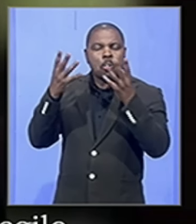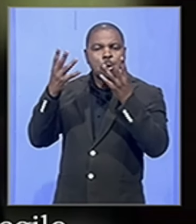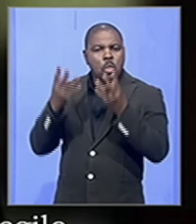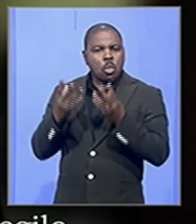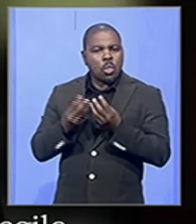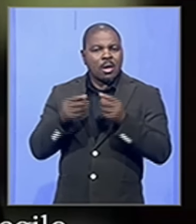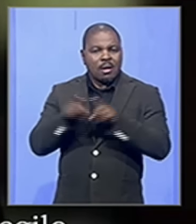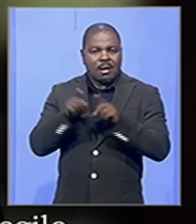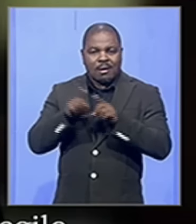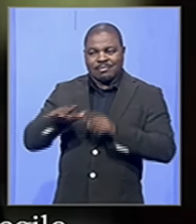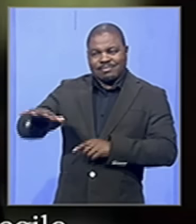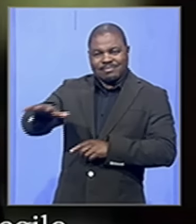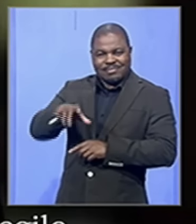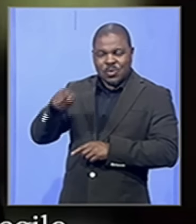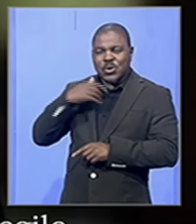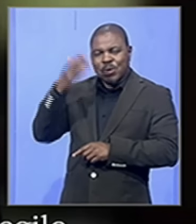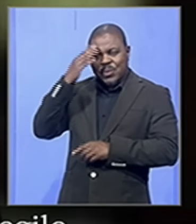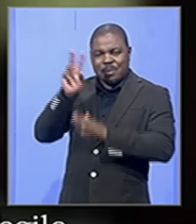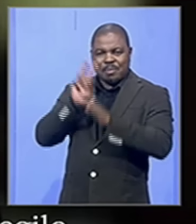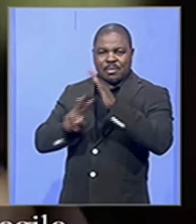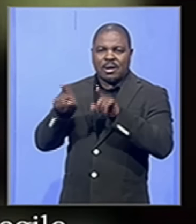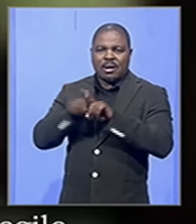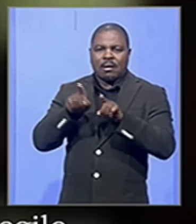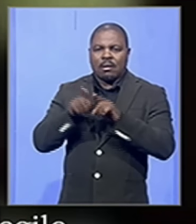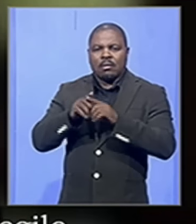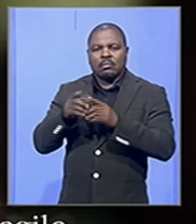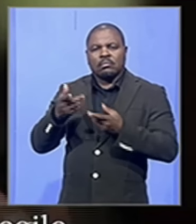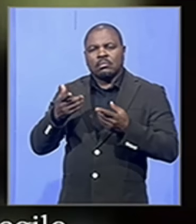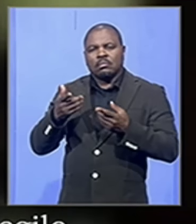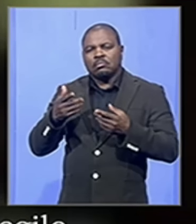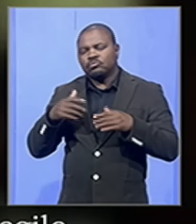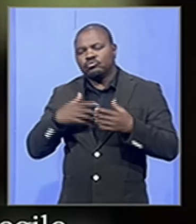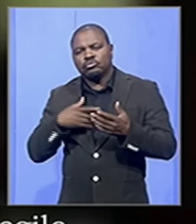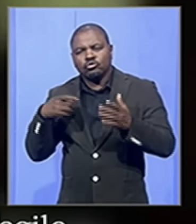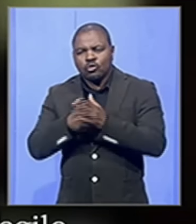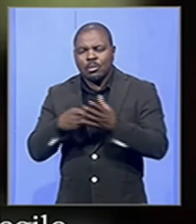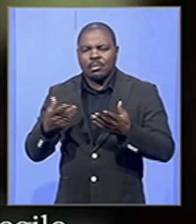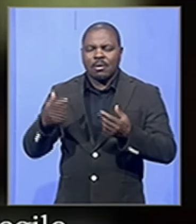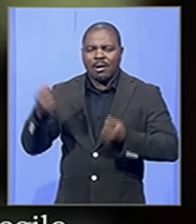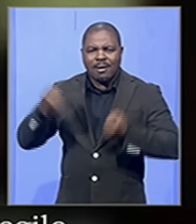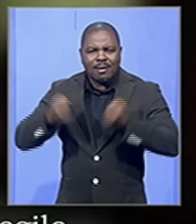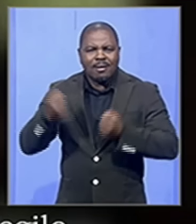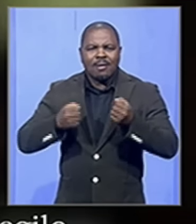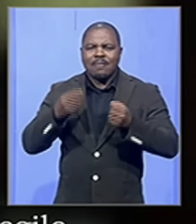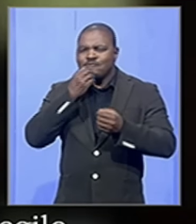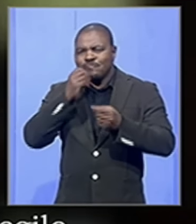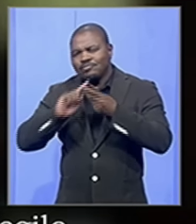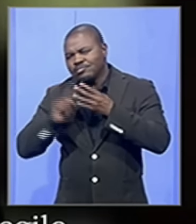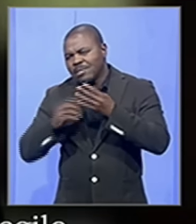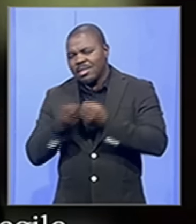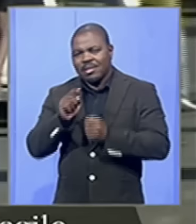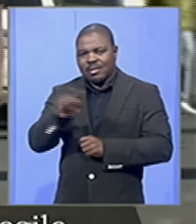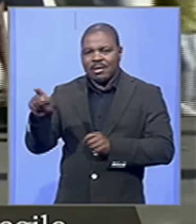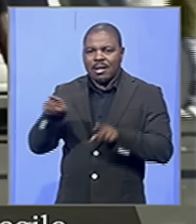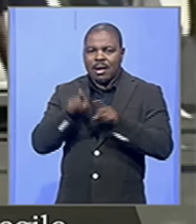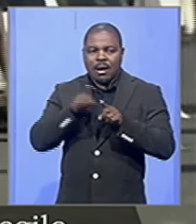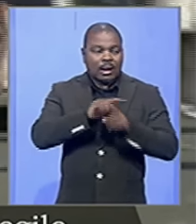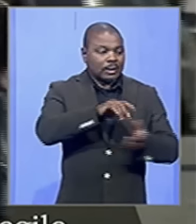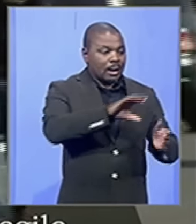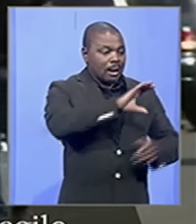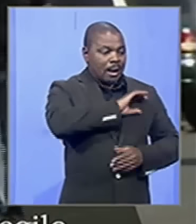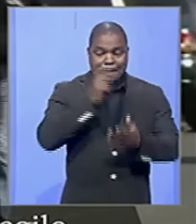very predictable space. Domestic trade, which is your wholesale, retail, motor trade, everything that depends on consumer